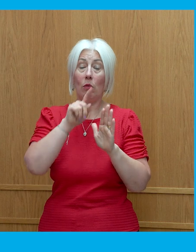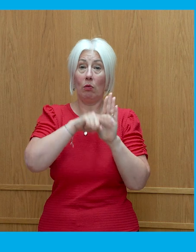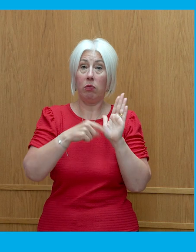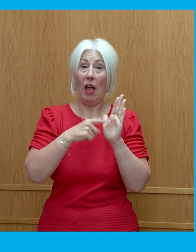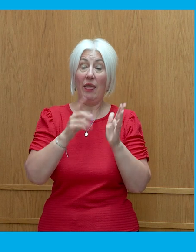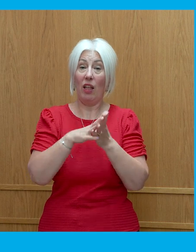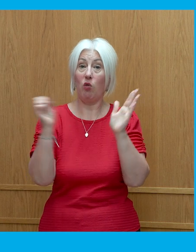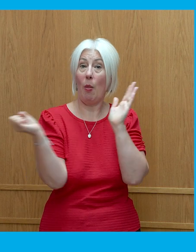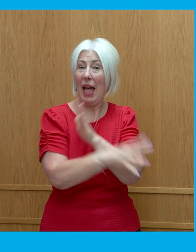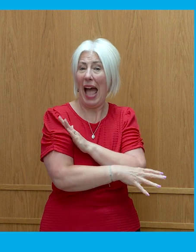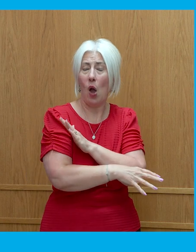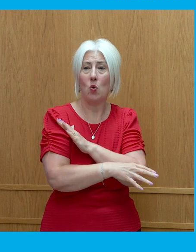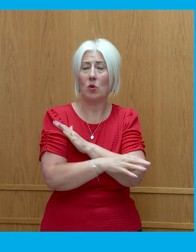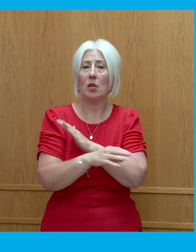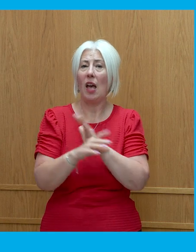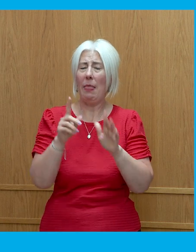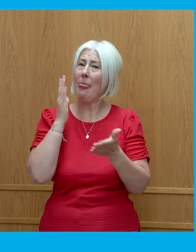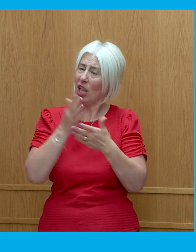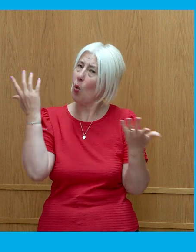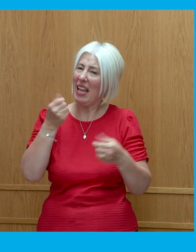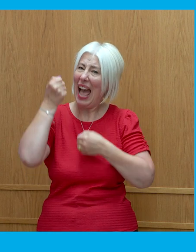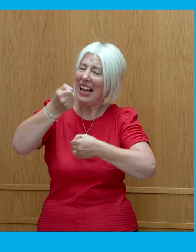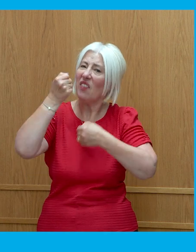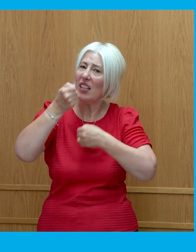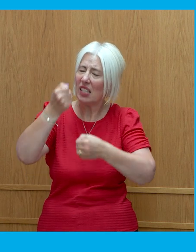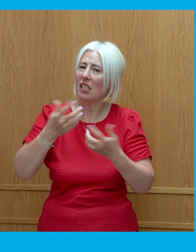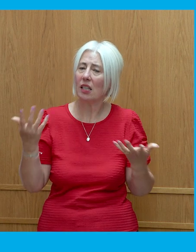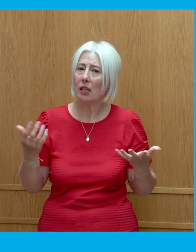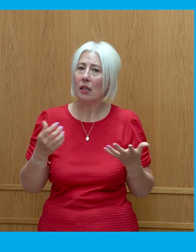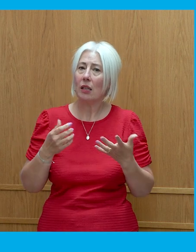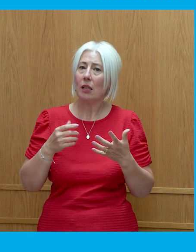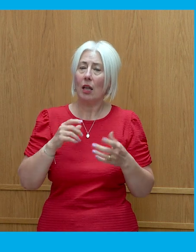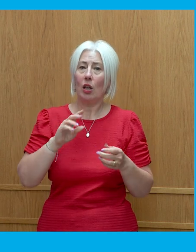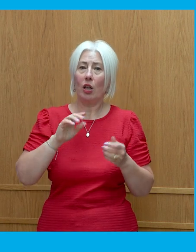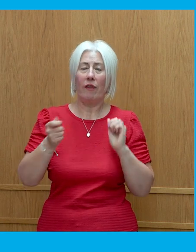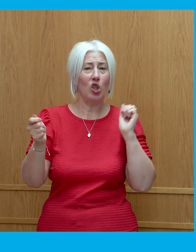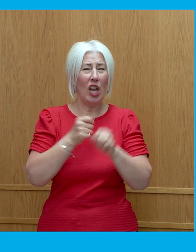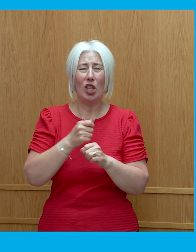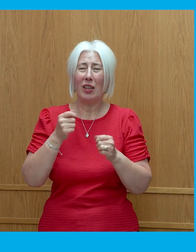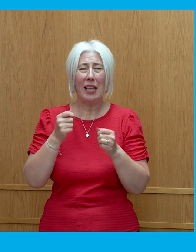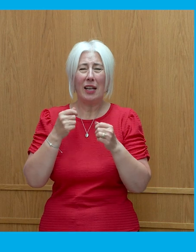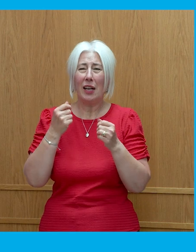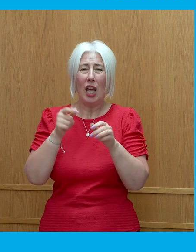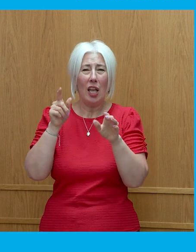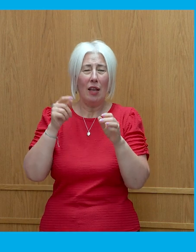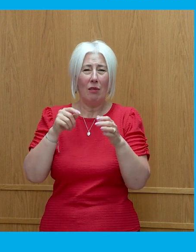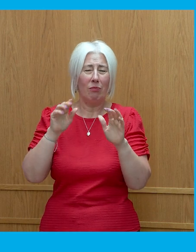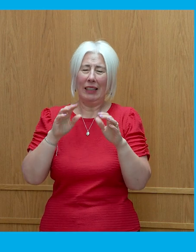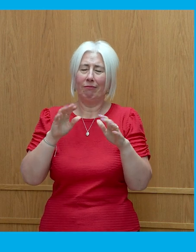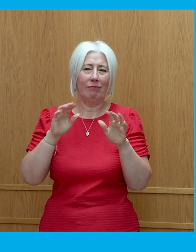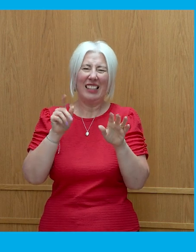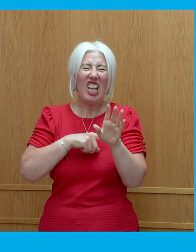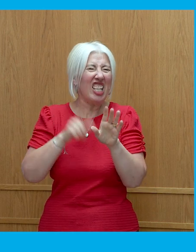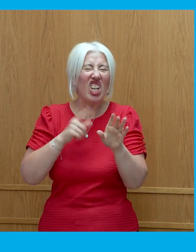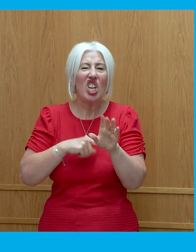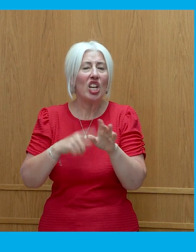from all, I think that's pretty activist. I mean, that both of those cases overturned decades of established law. I mean, they